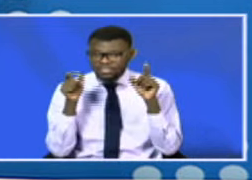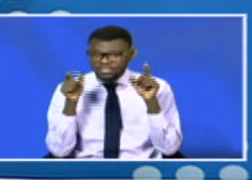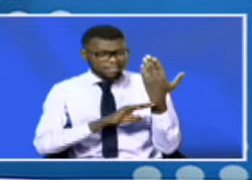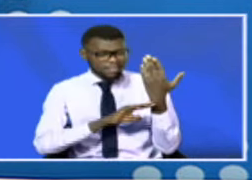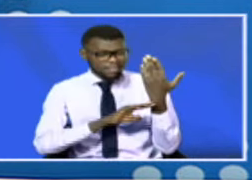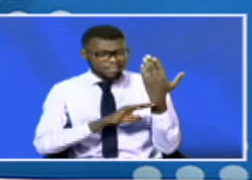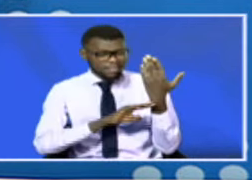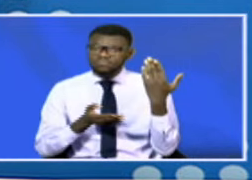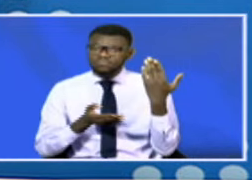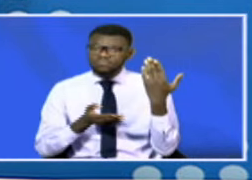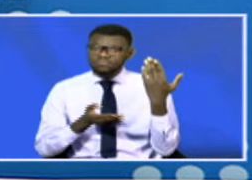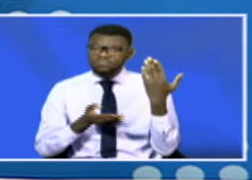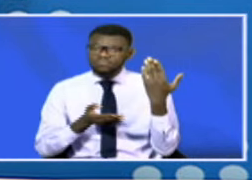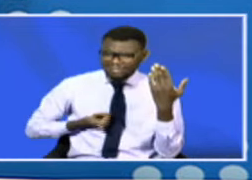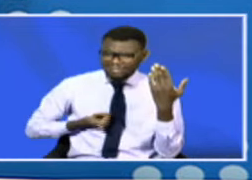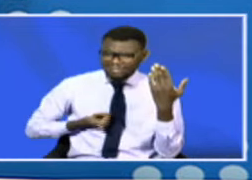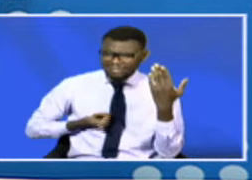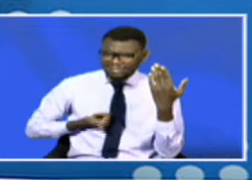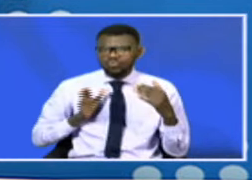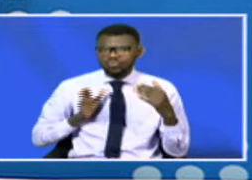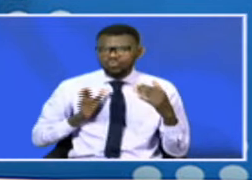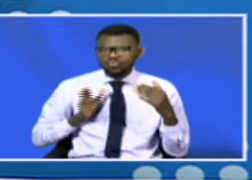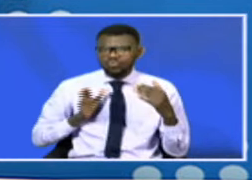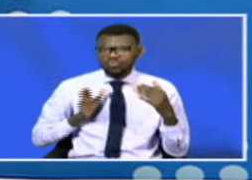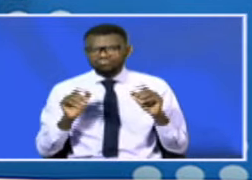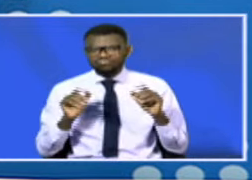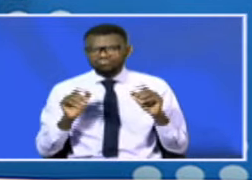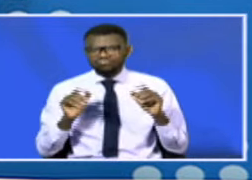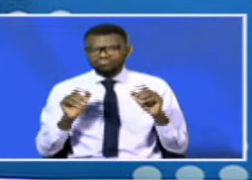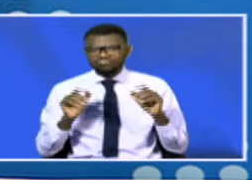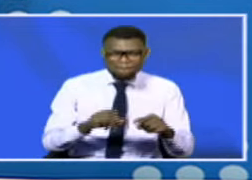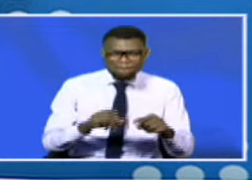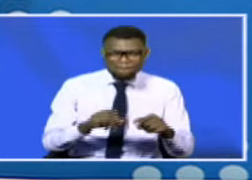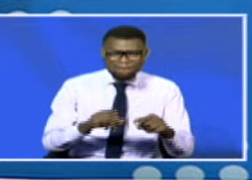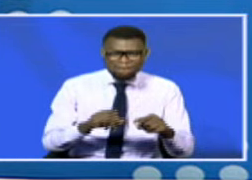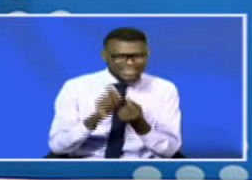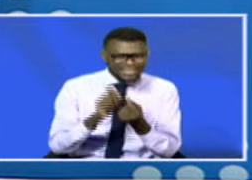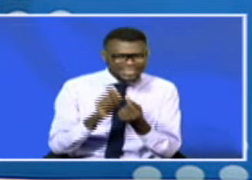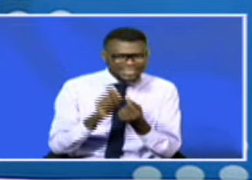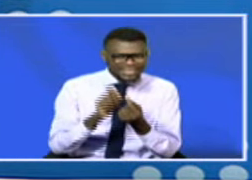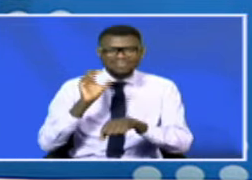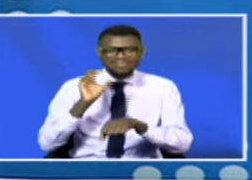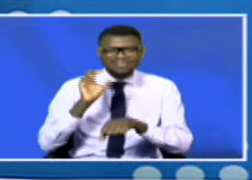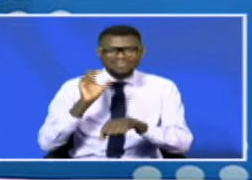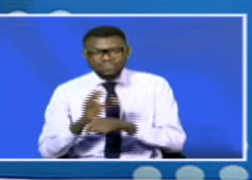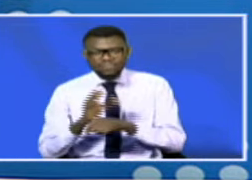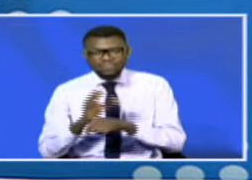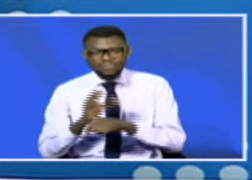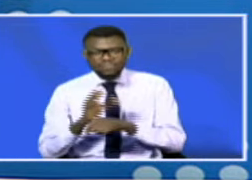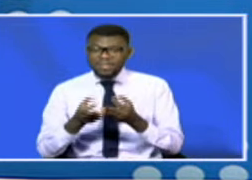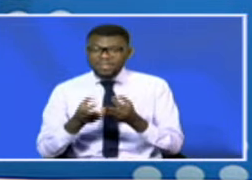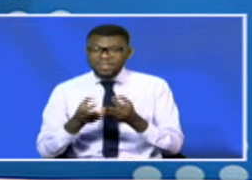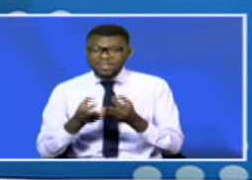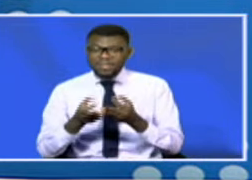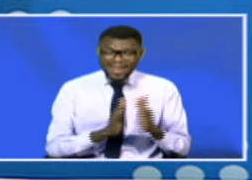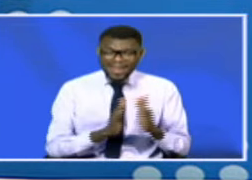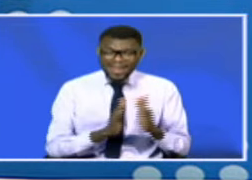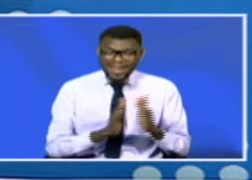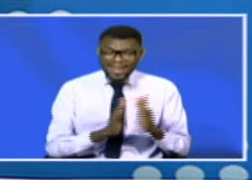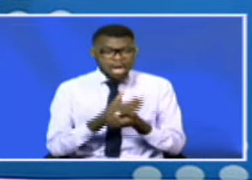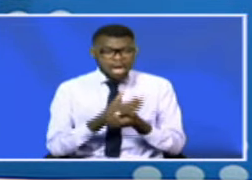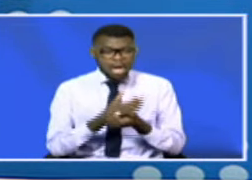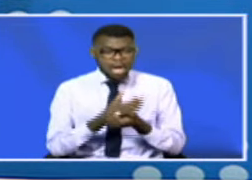women alike turned up in numbers for HIV testing and counseling, family planning, cancer screening and